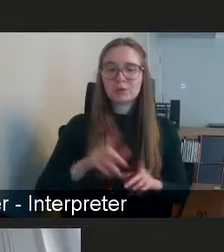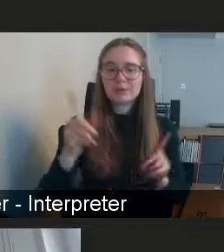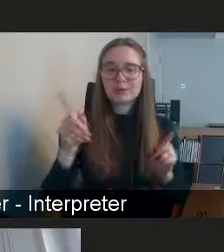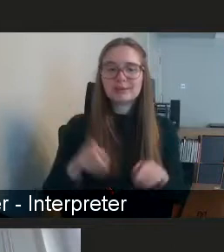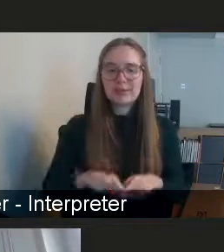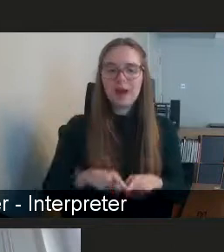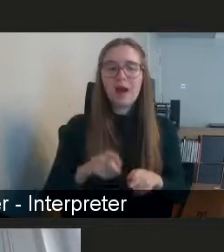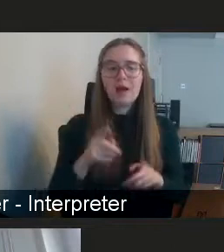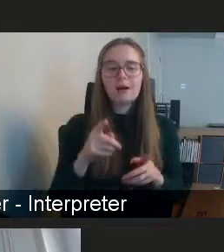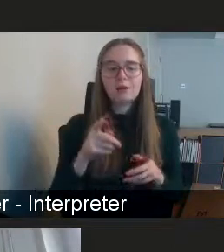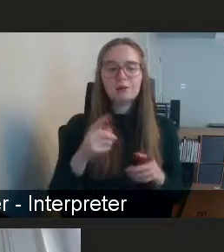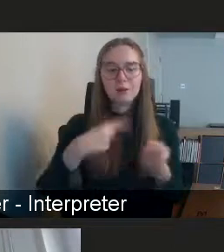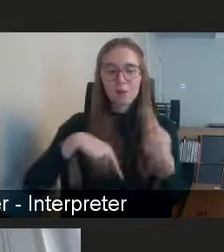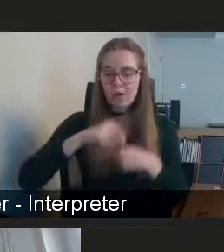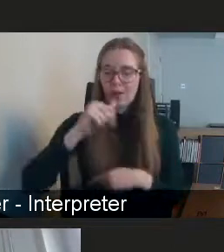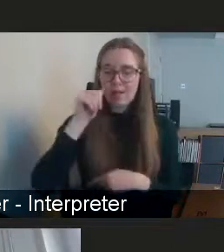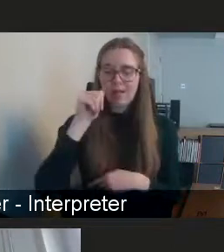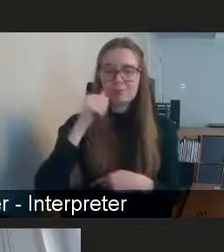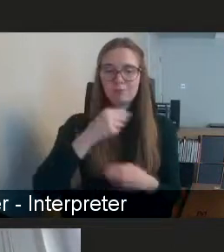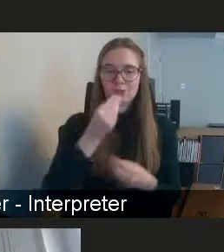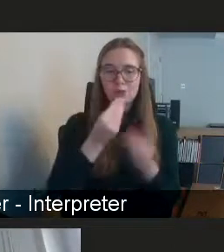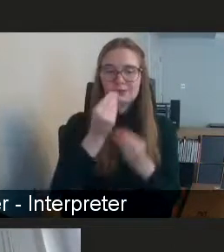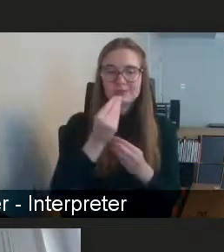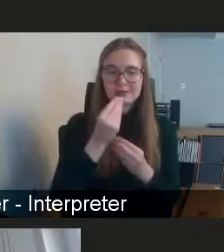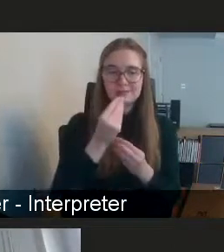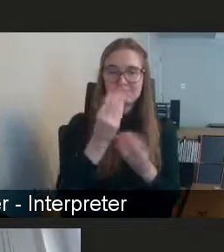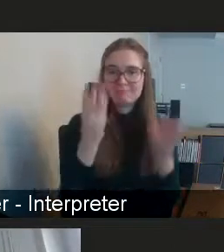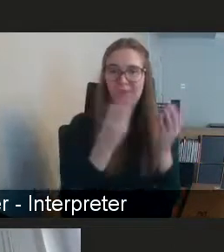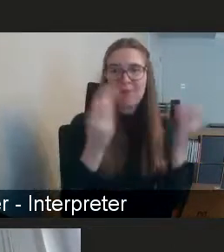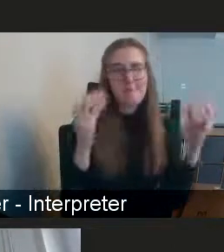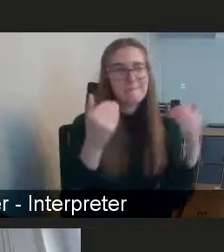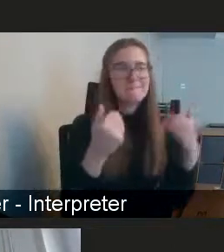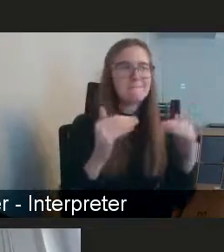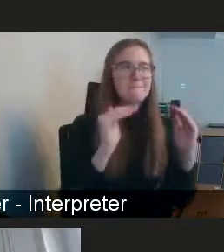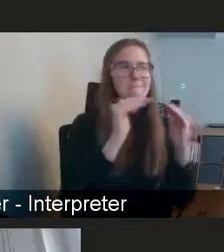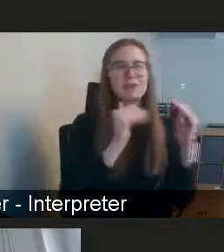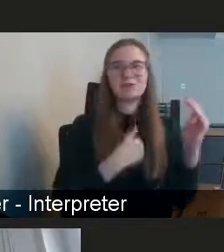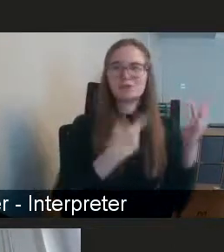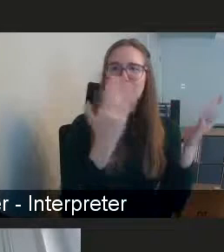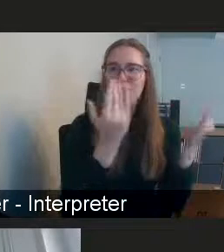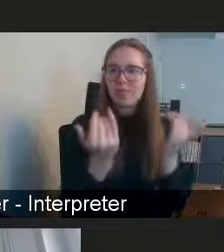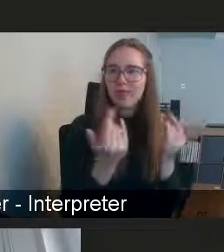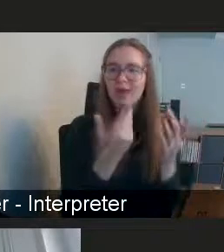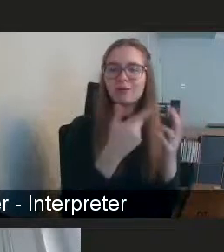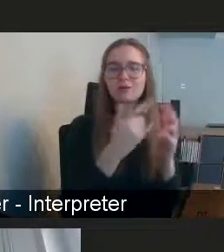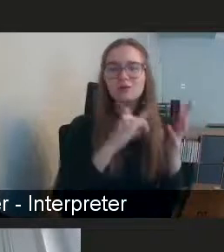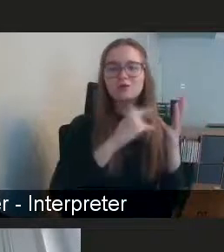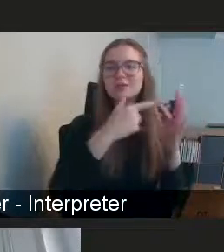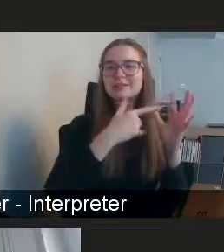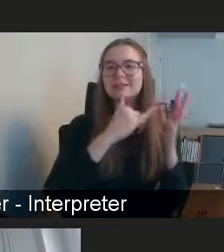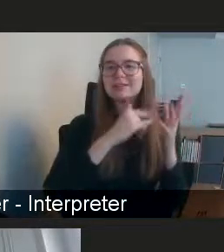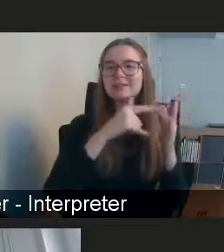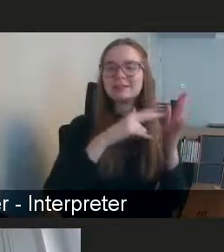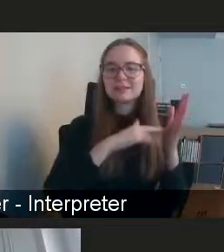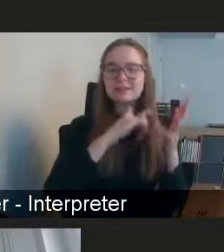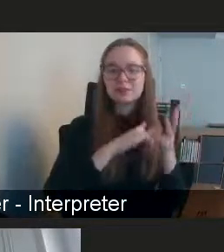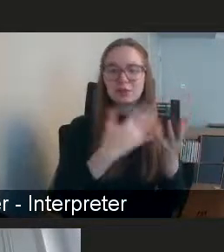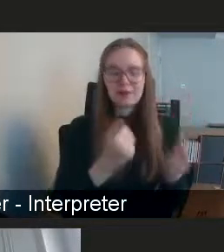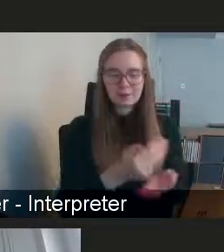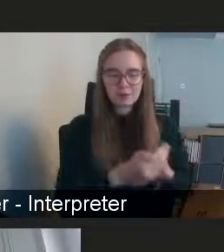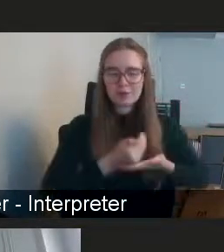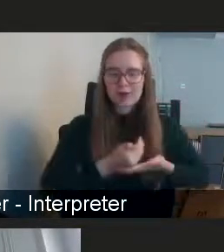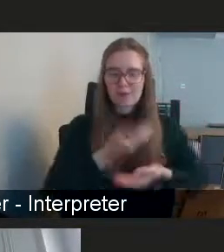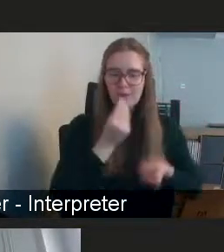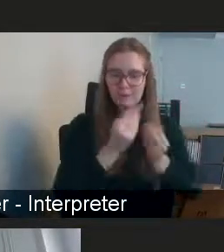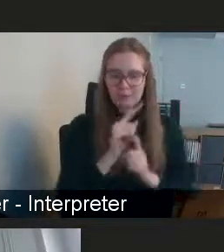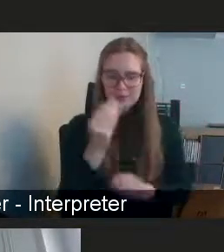that we always used to eat seasonal. We never sort of, do you really need to preserve the food to eat it at a